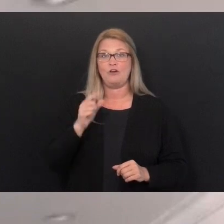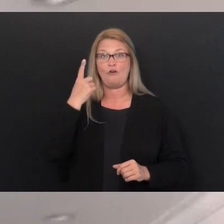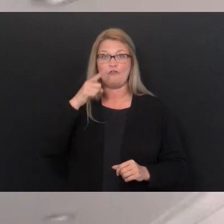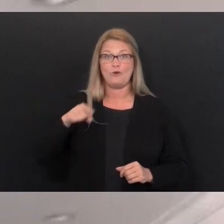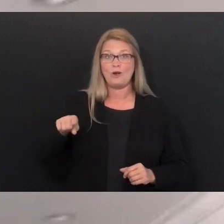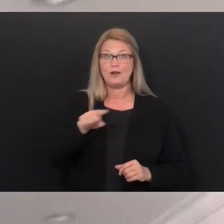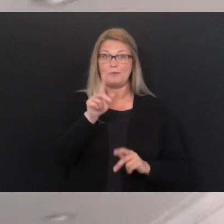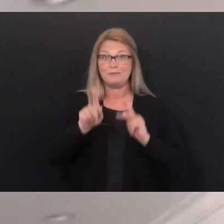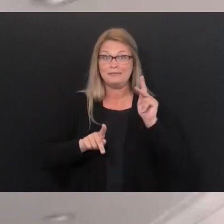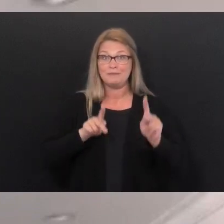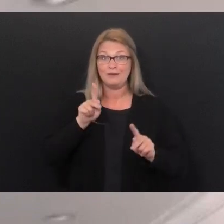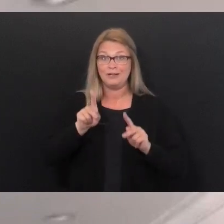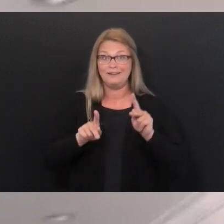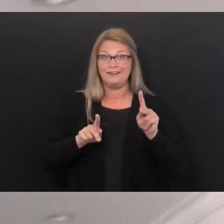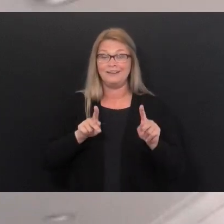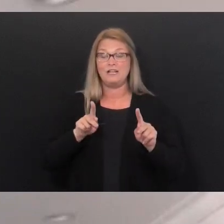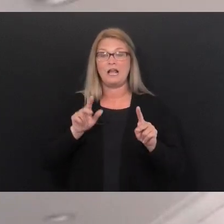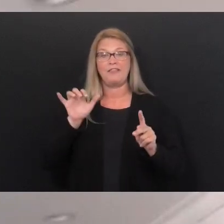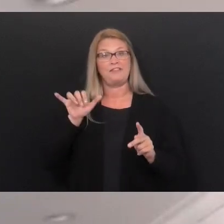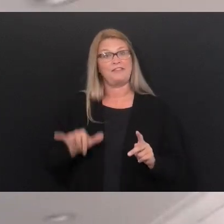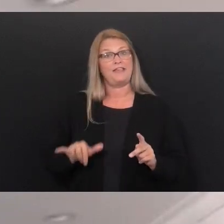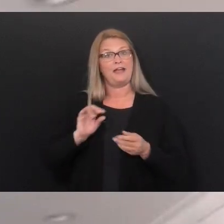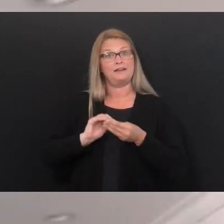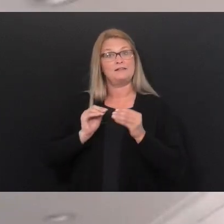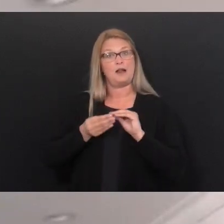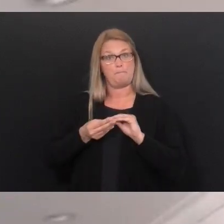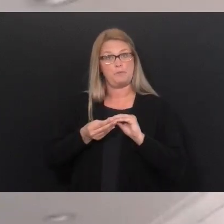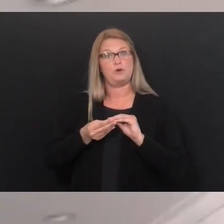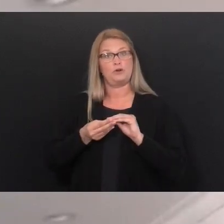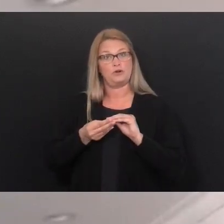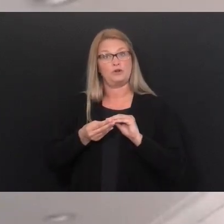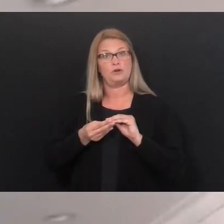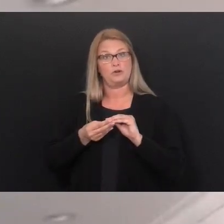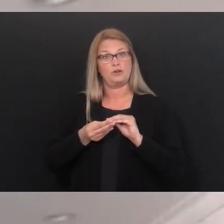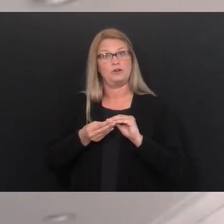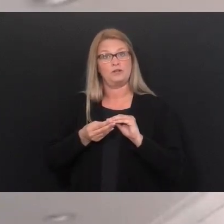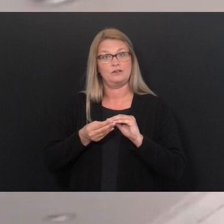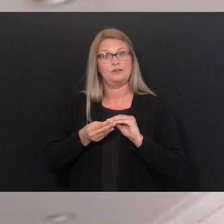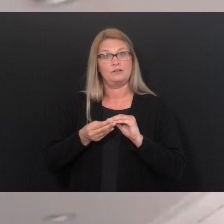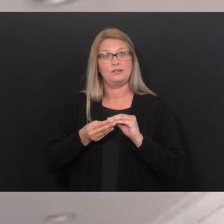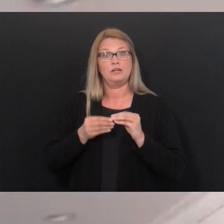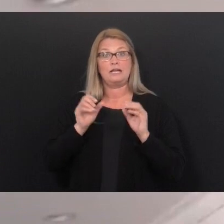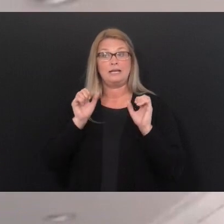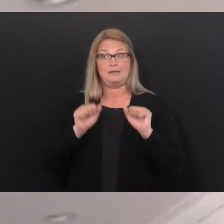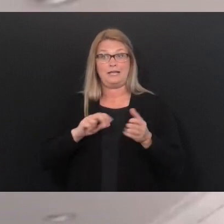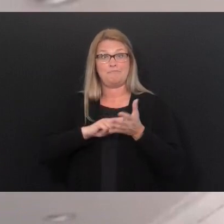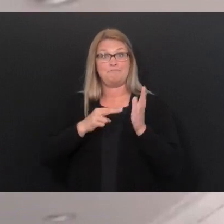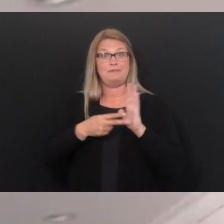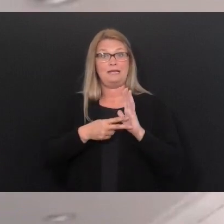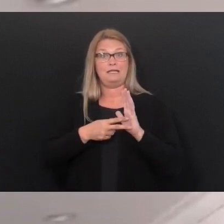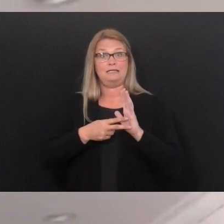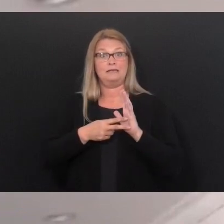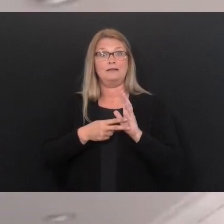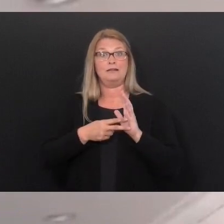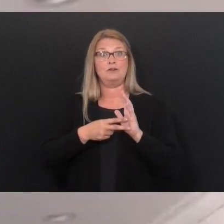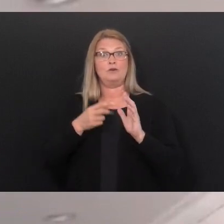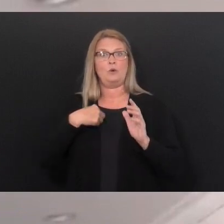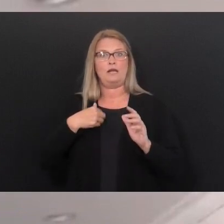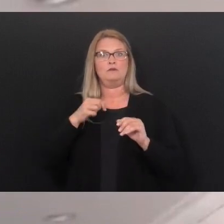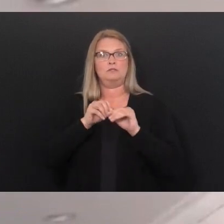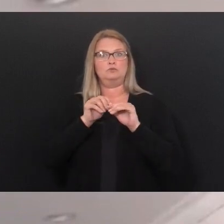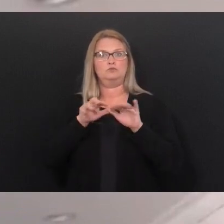citizens, that this also has the risk of having more spread of